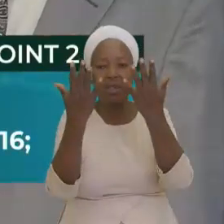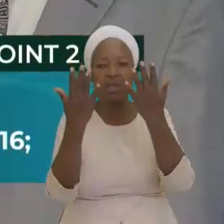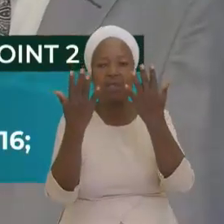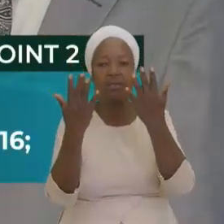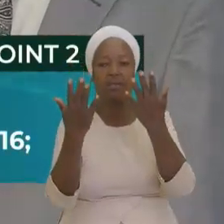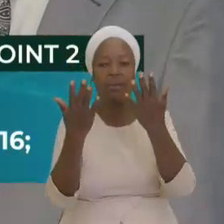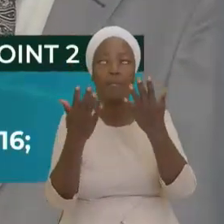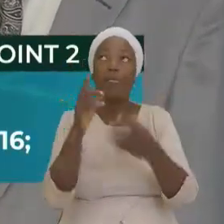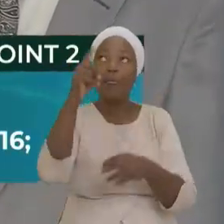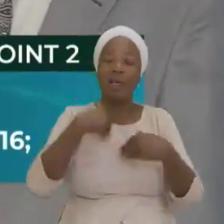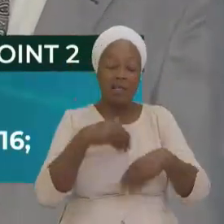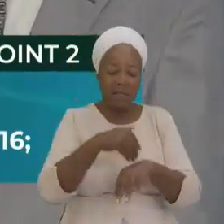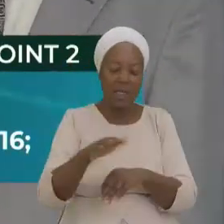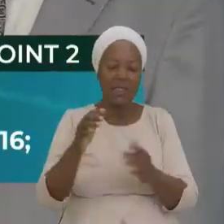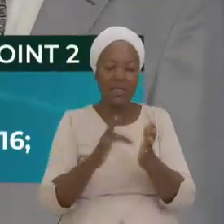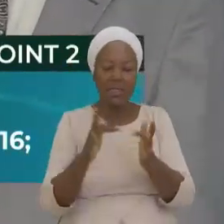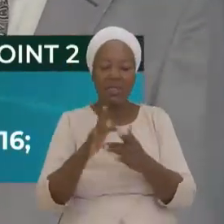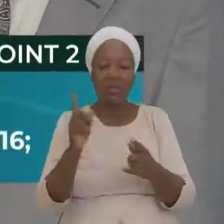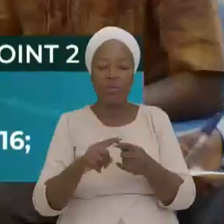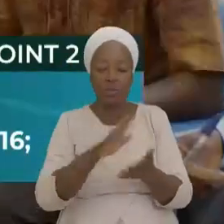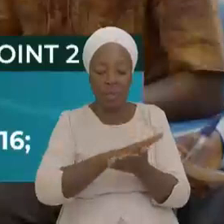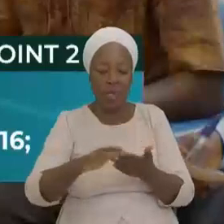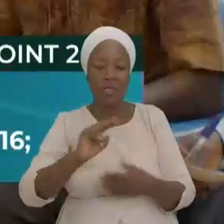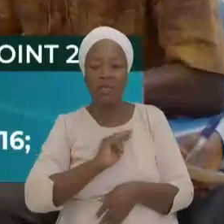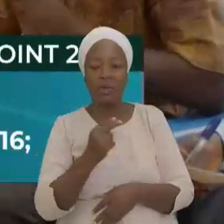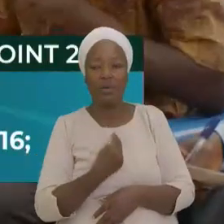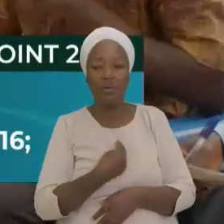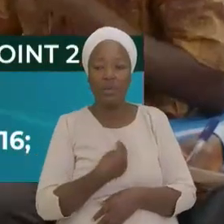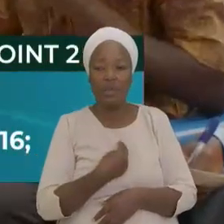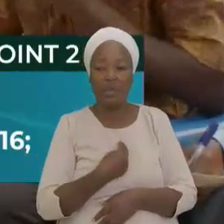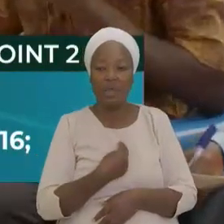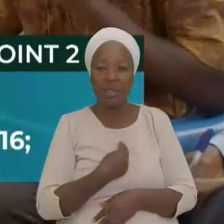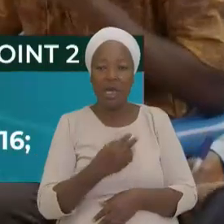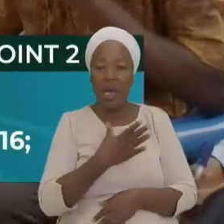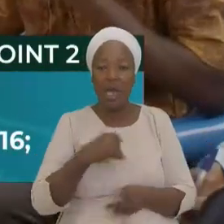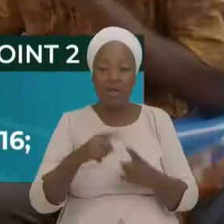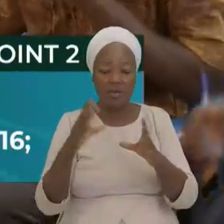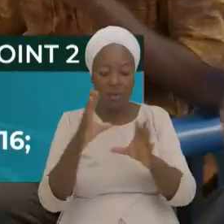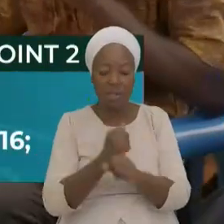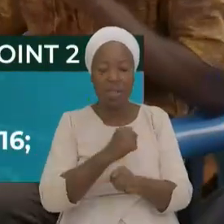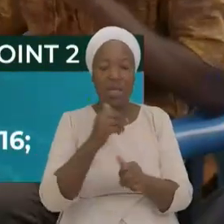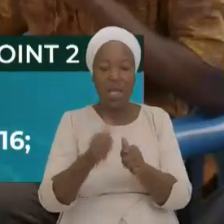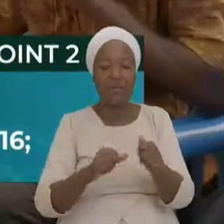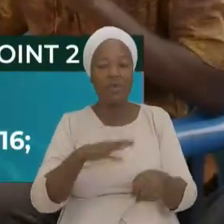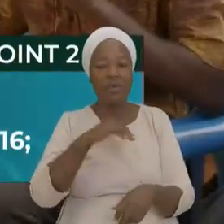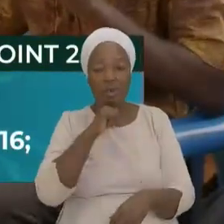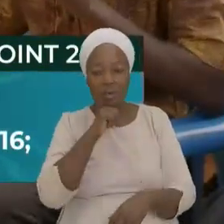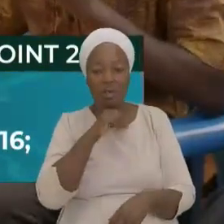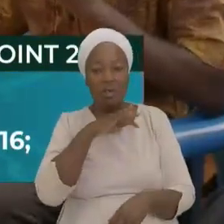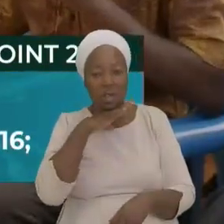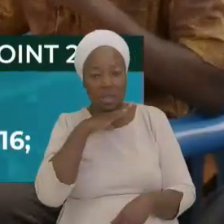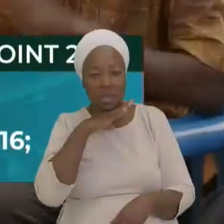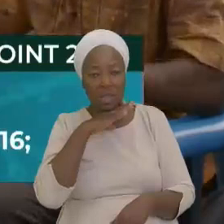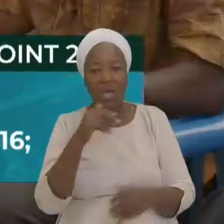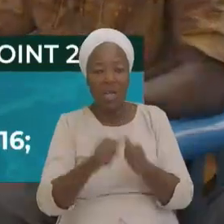I sent Jesus Christ to cleanse us and to take every uncleanness, every kind of